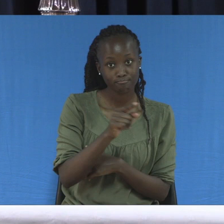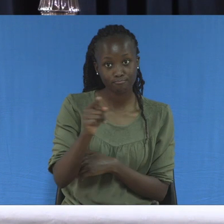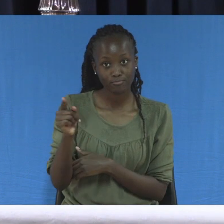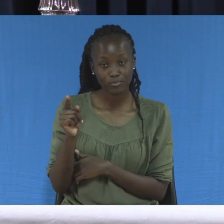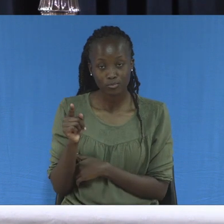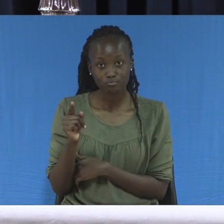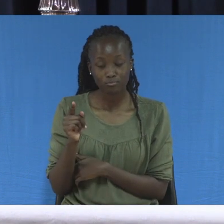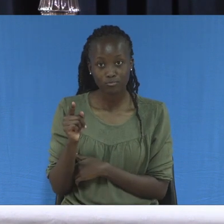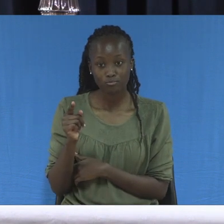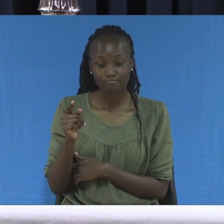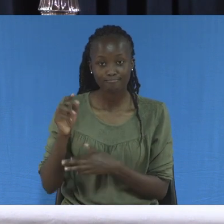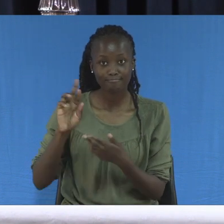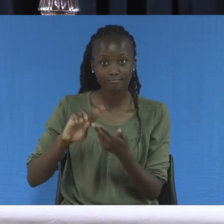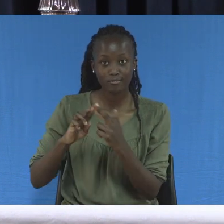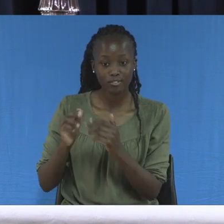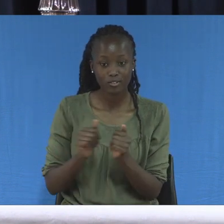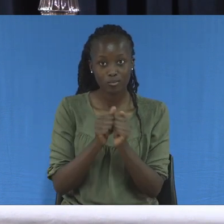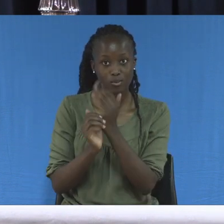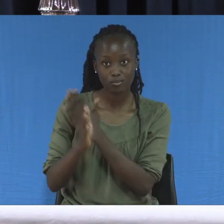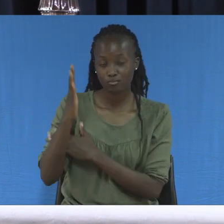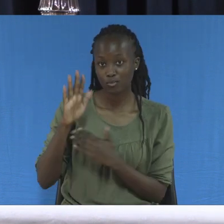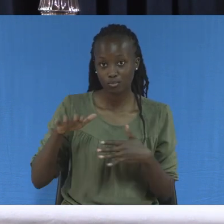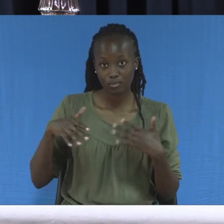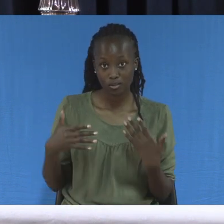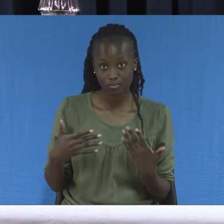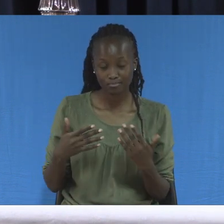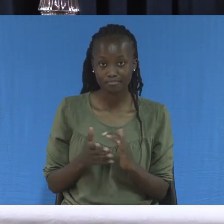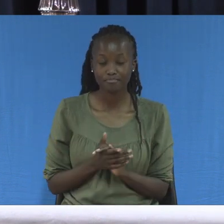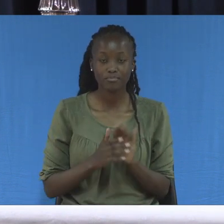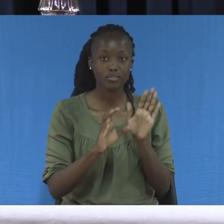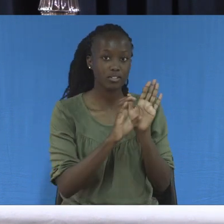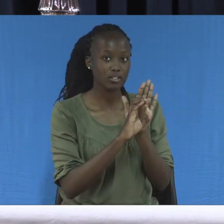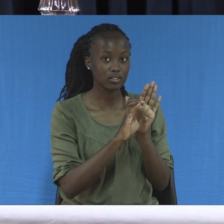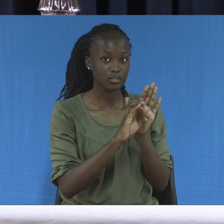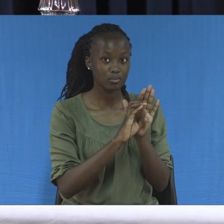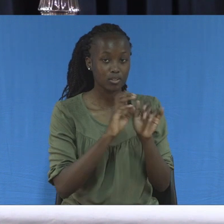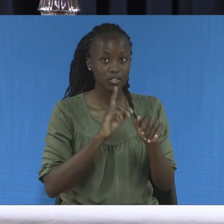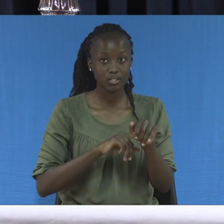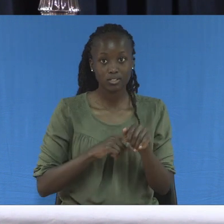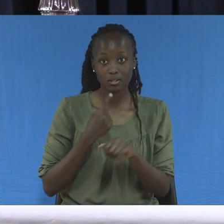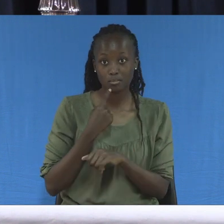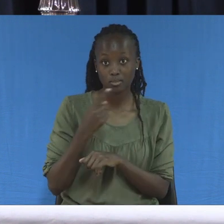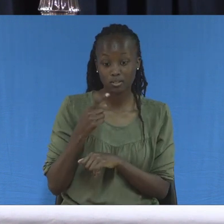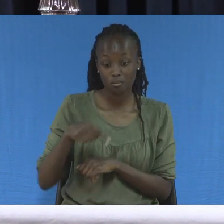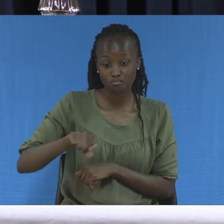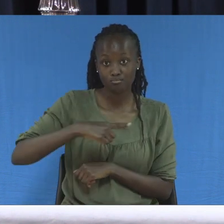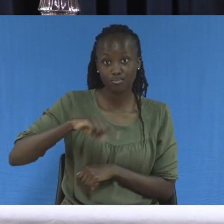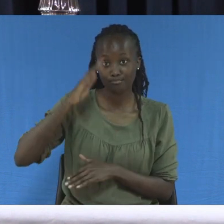our relationship with him? When we say, for instance, we belong to